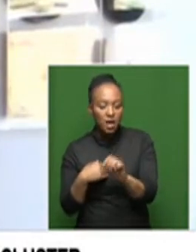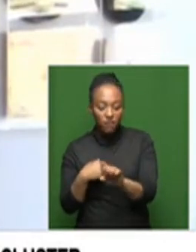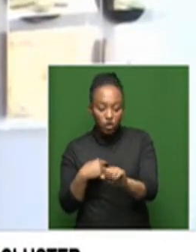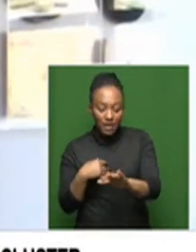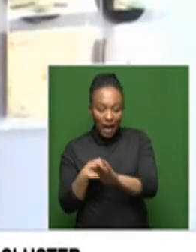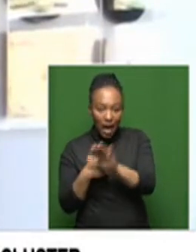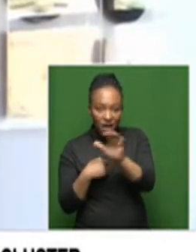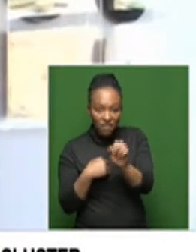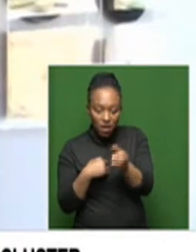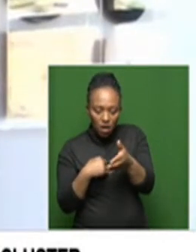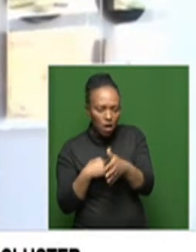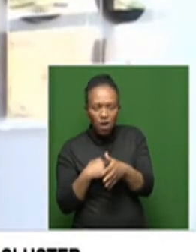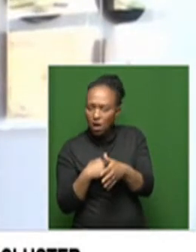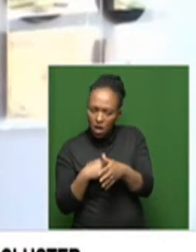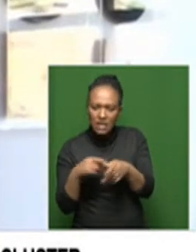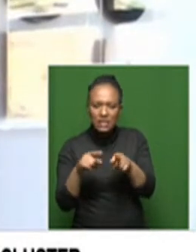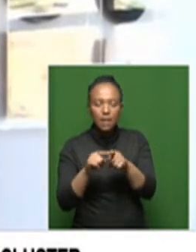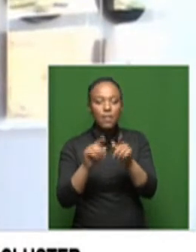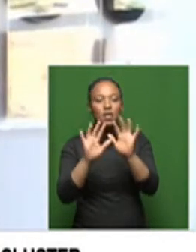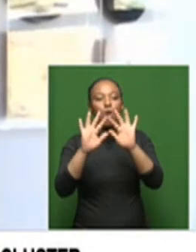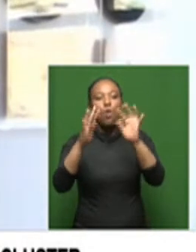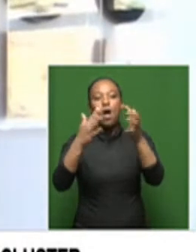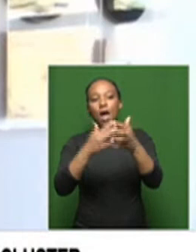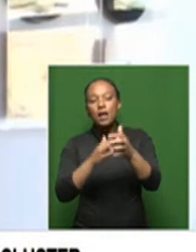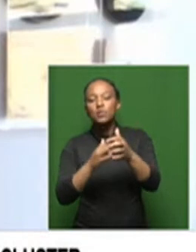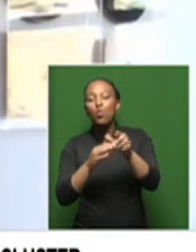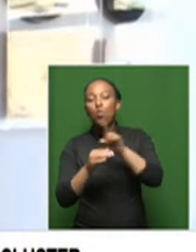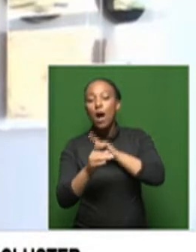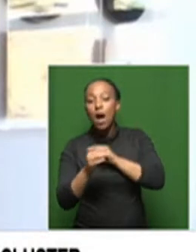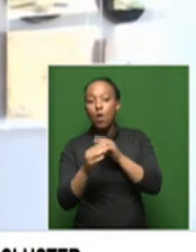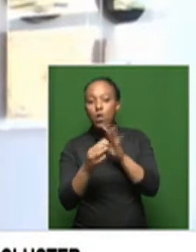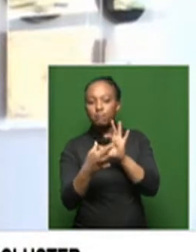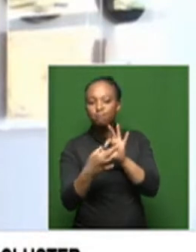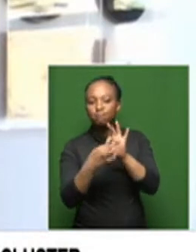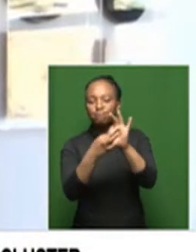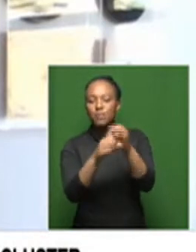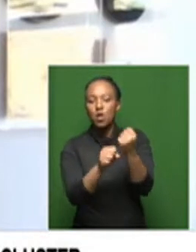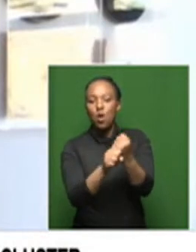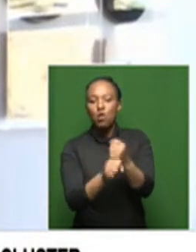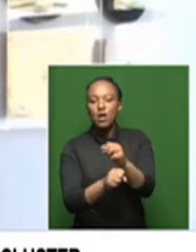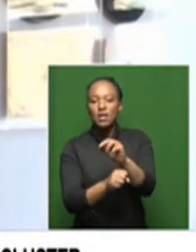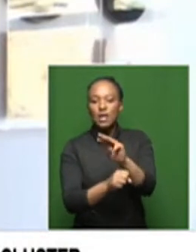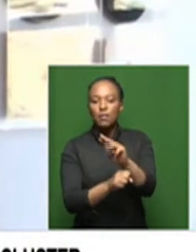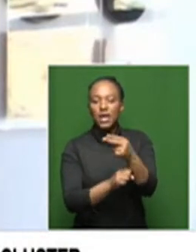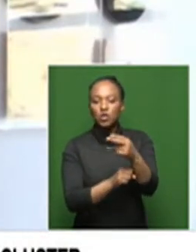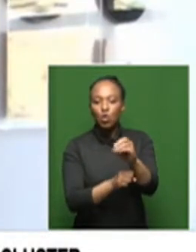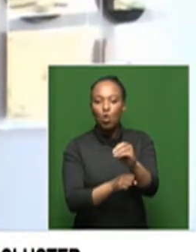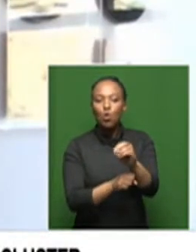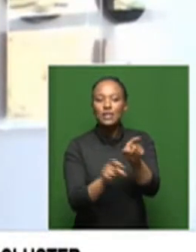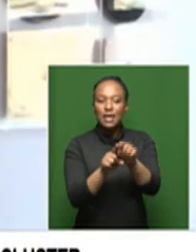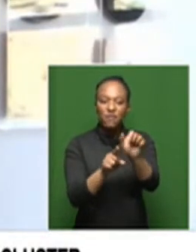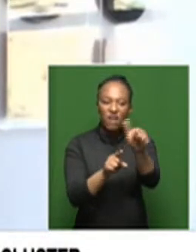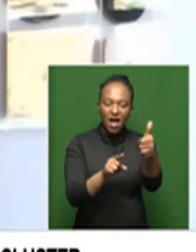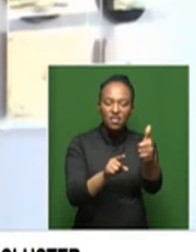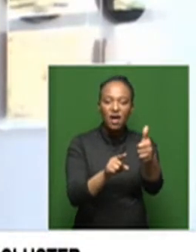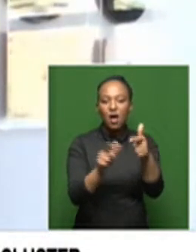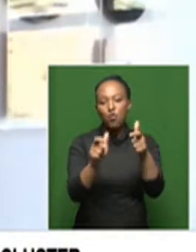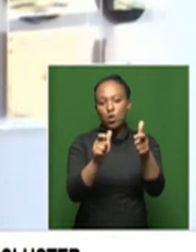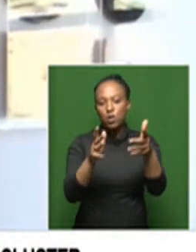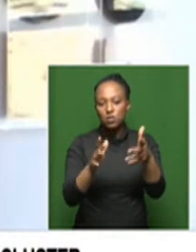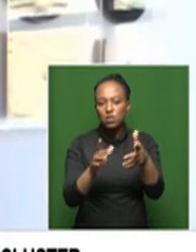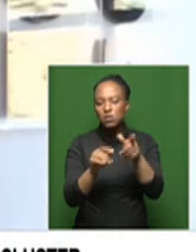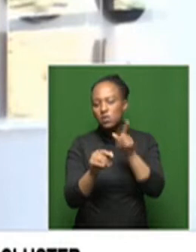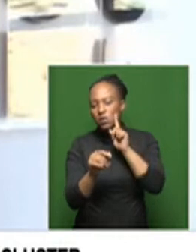but we're also looking around and working with the World Health Organization and other regulatory authorities, looking at safety signals that might be